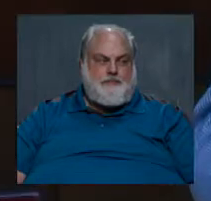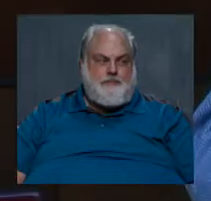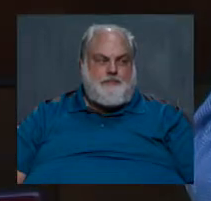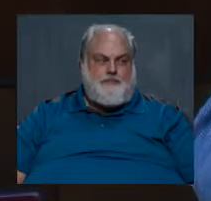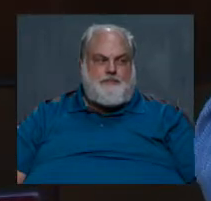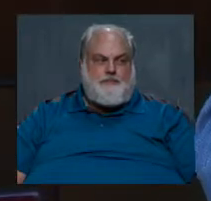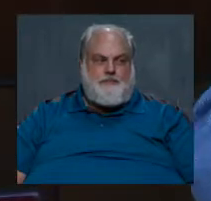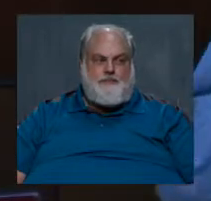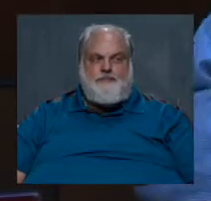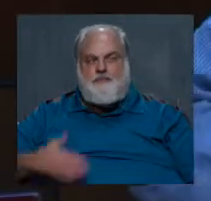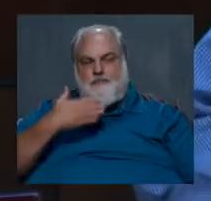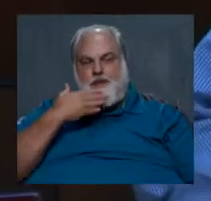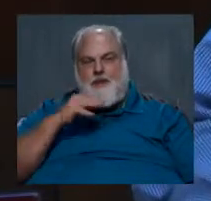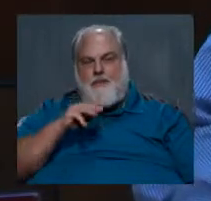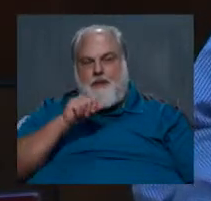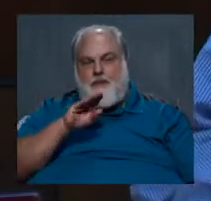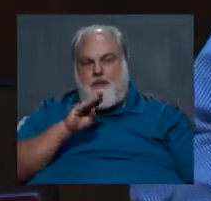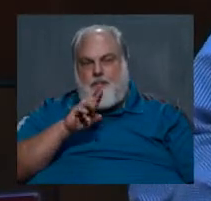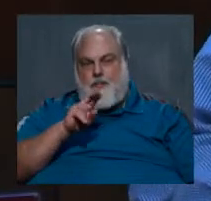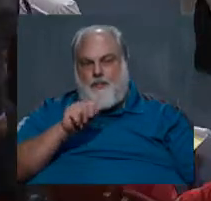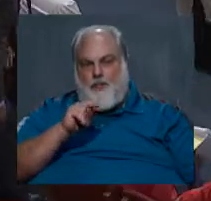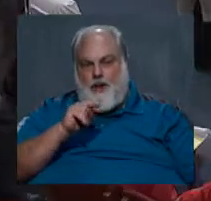Thank you, Ms. Brandon.